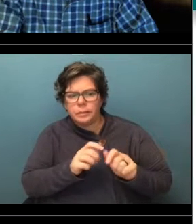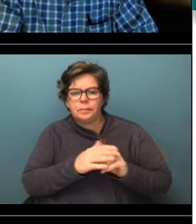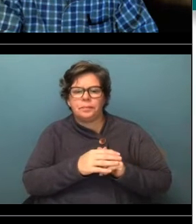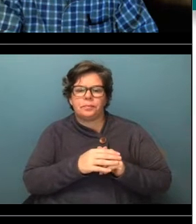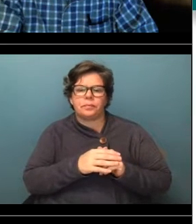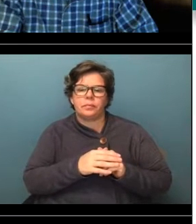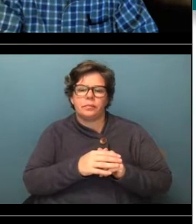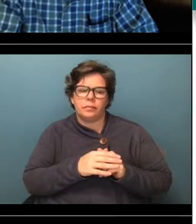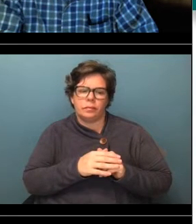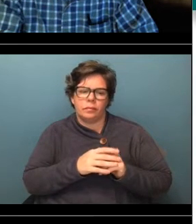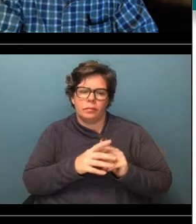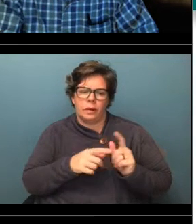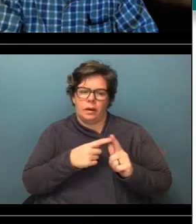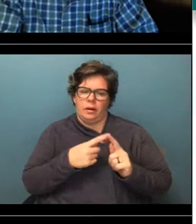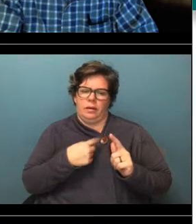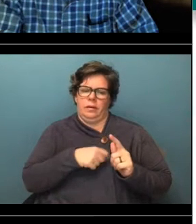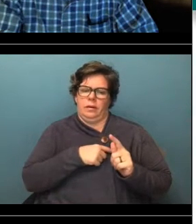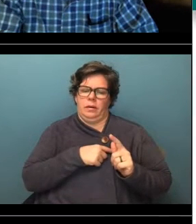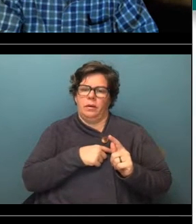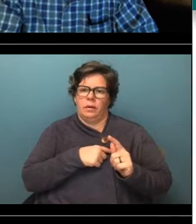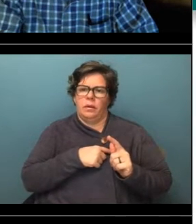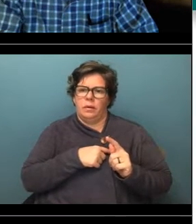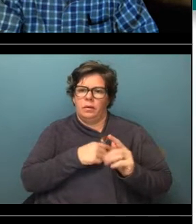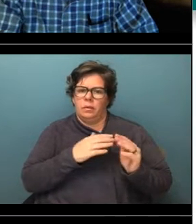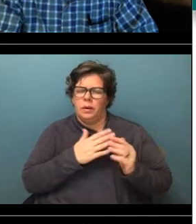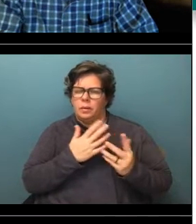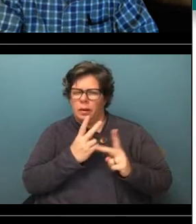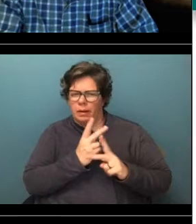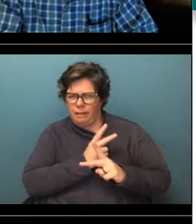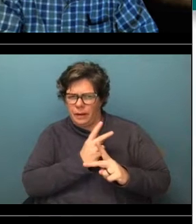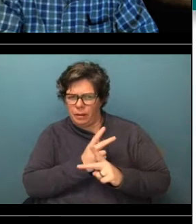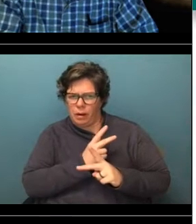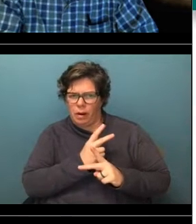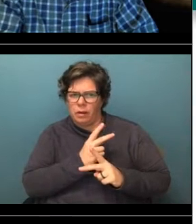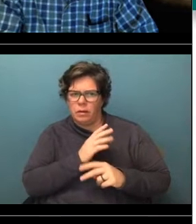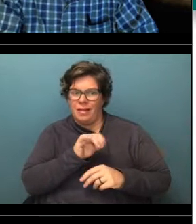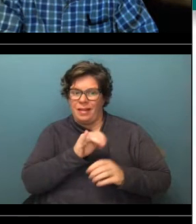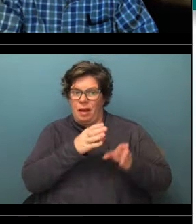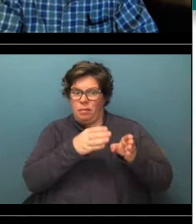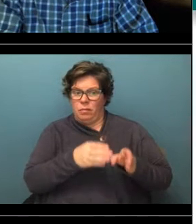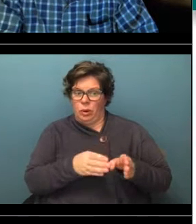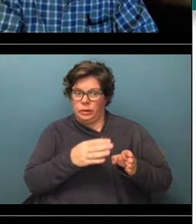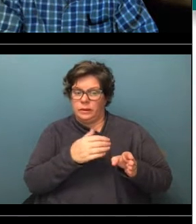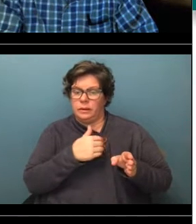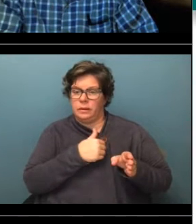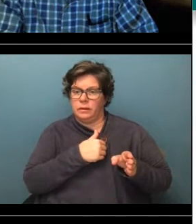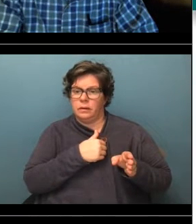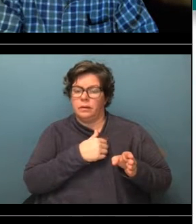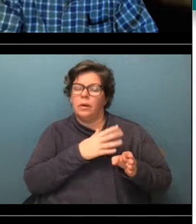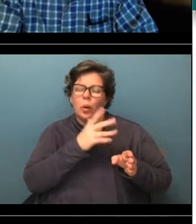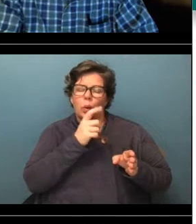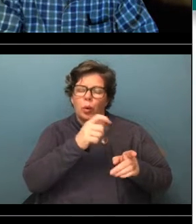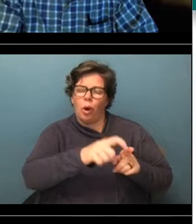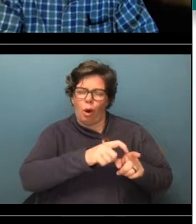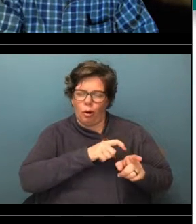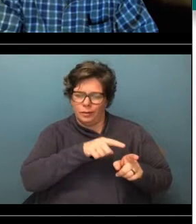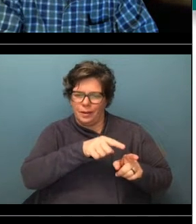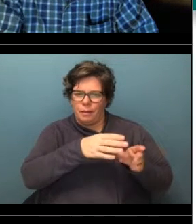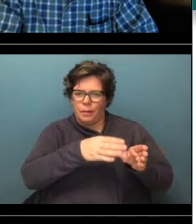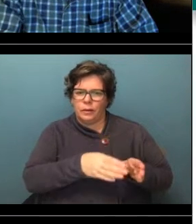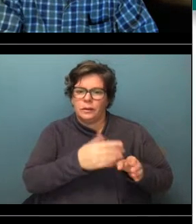then lastly, we really ascertain, whether this person the person calling